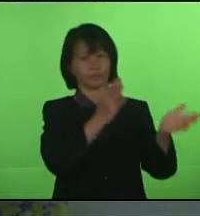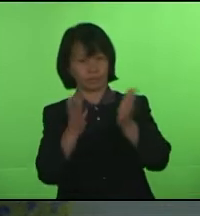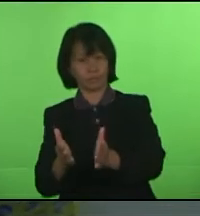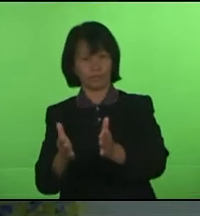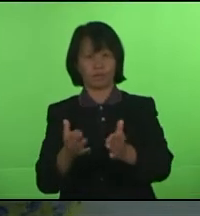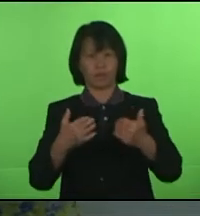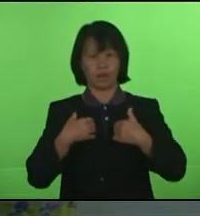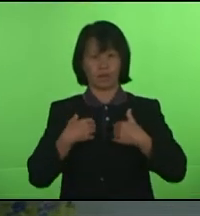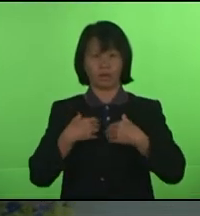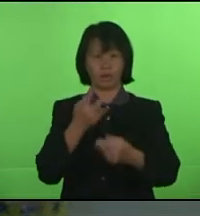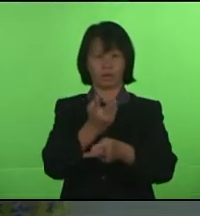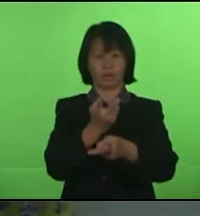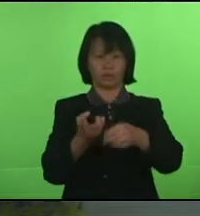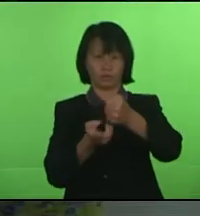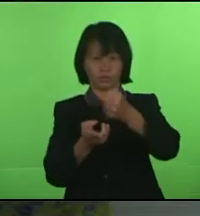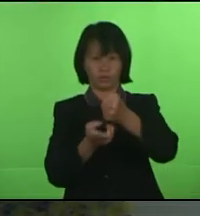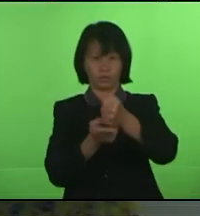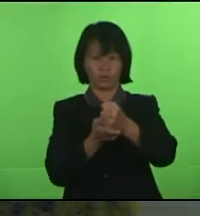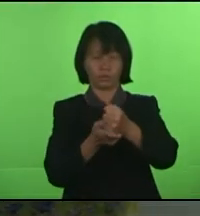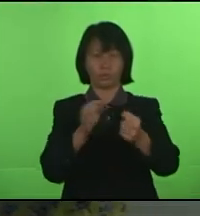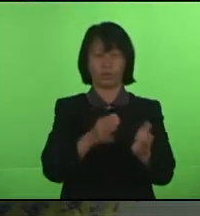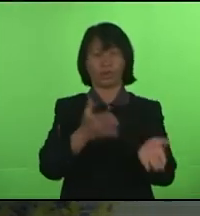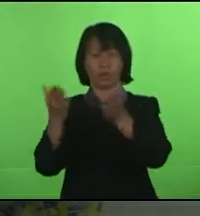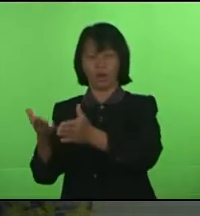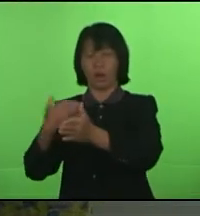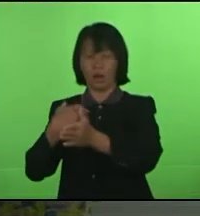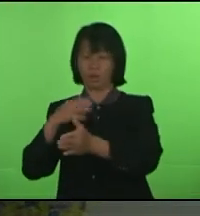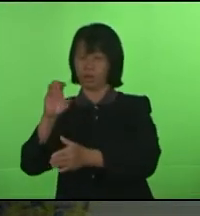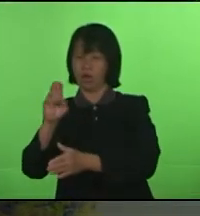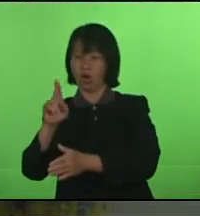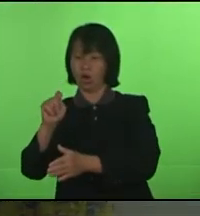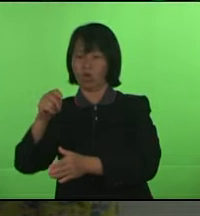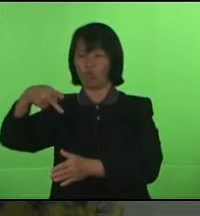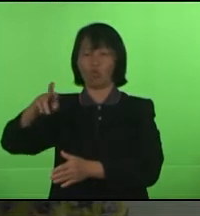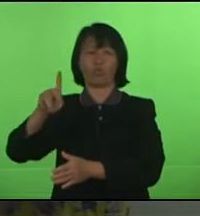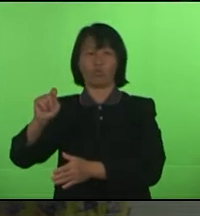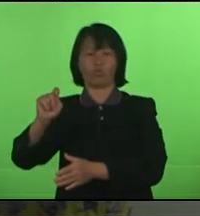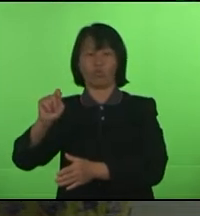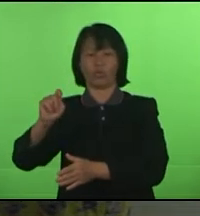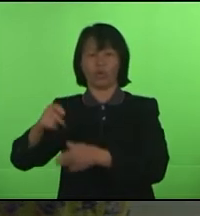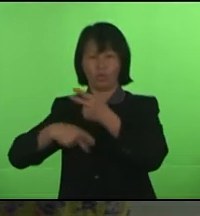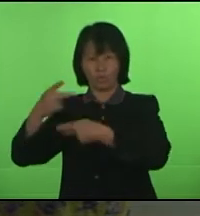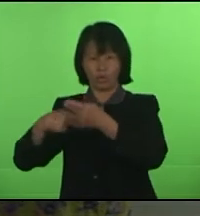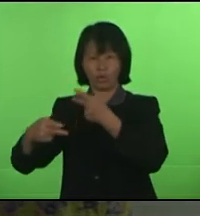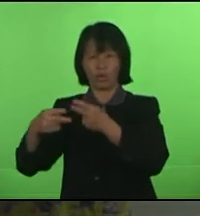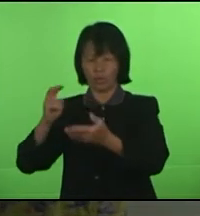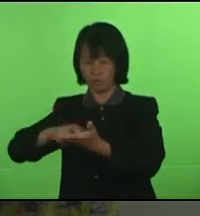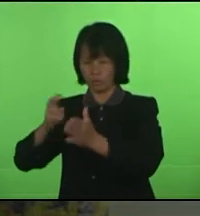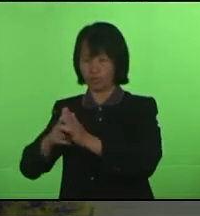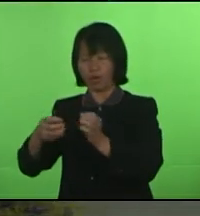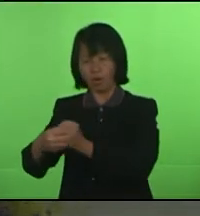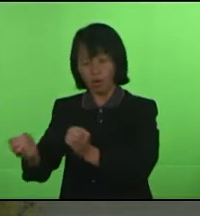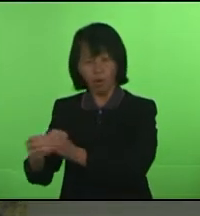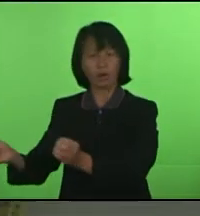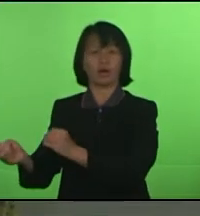it's then stored inside, and then you get your output, the data that has been processed, which has been meaningfully